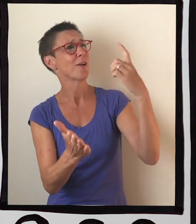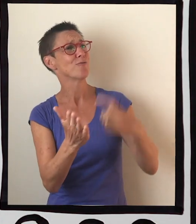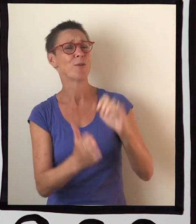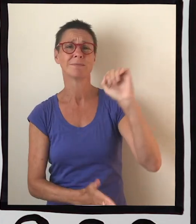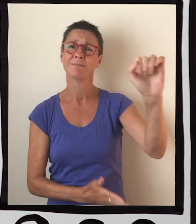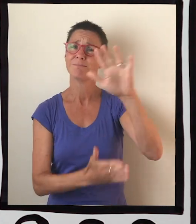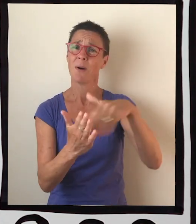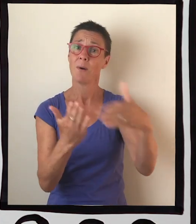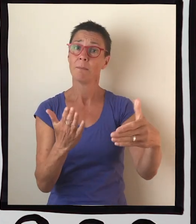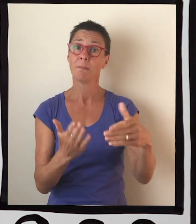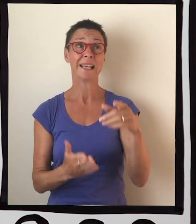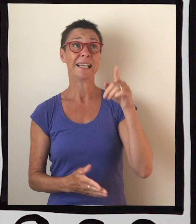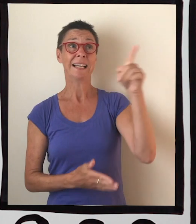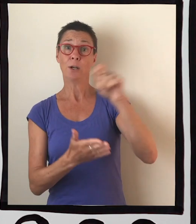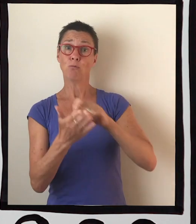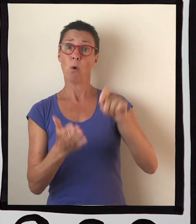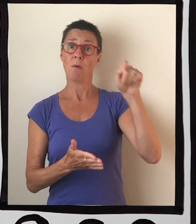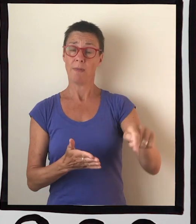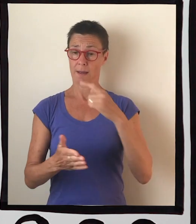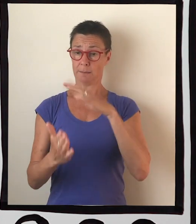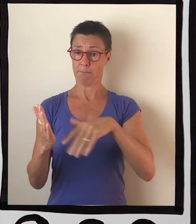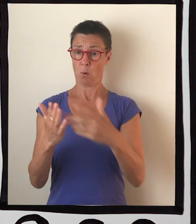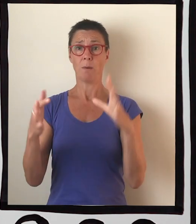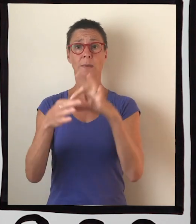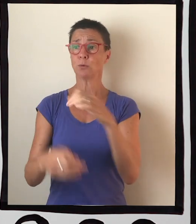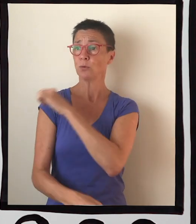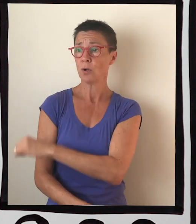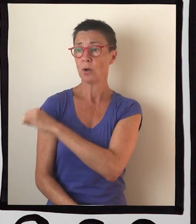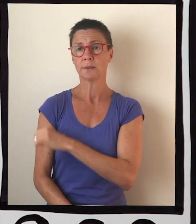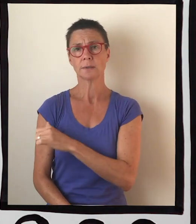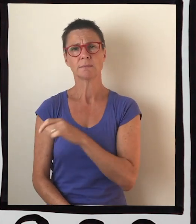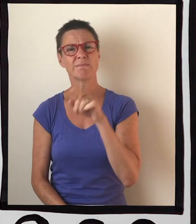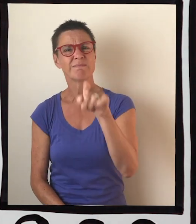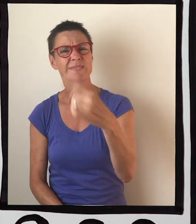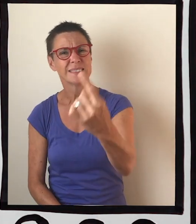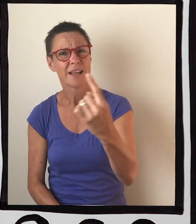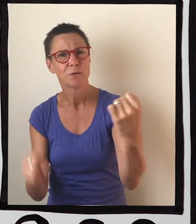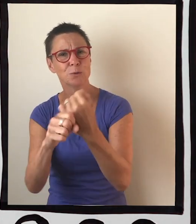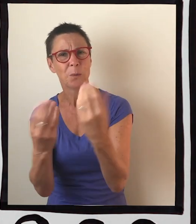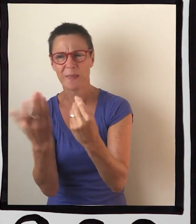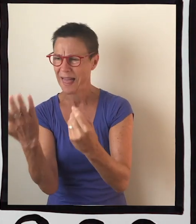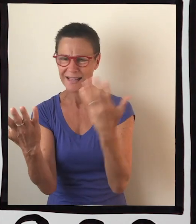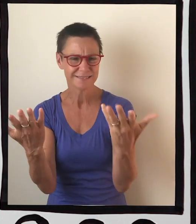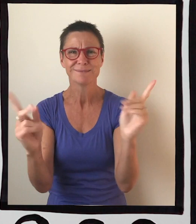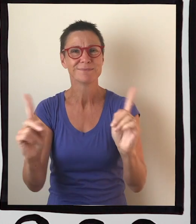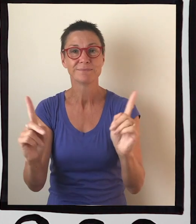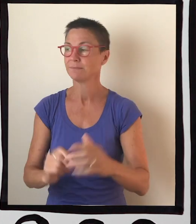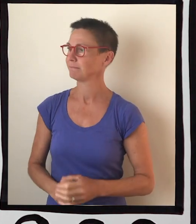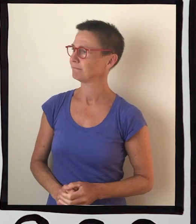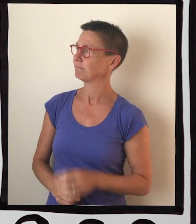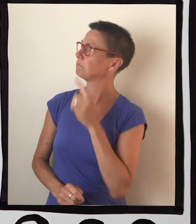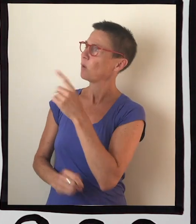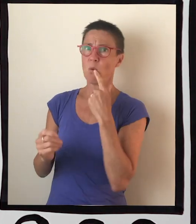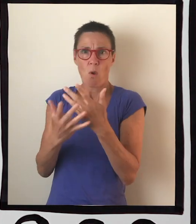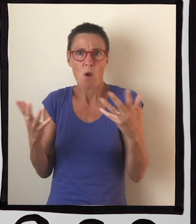Rosen. Yes, Michael Rosen wrote that about nurses. But what do you guys do with your hands? Oh, I do